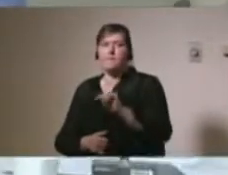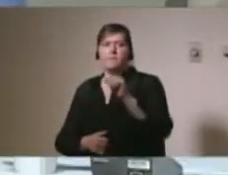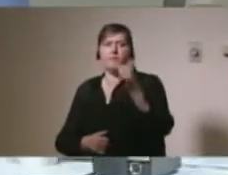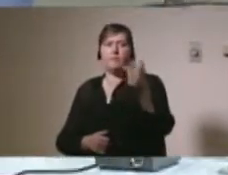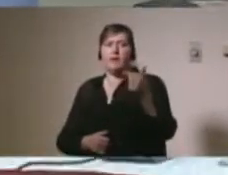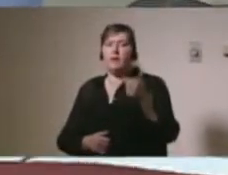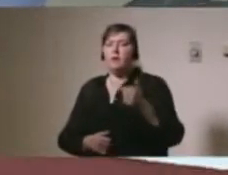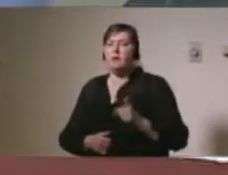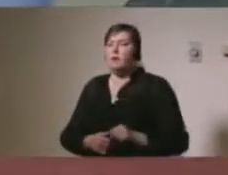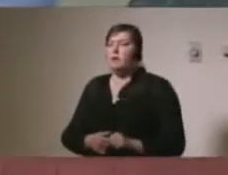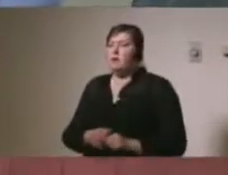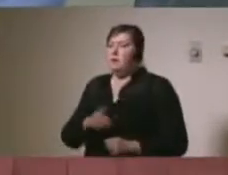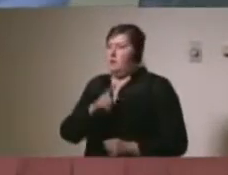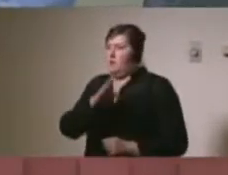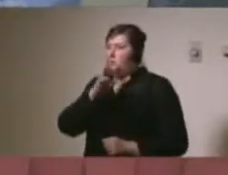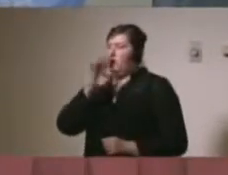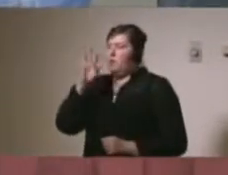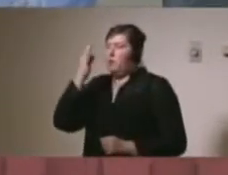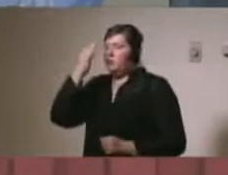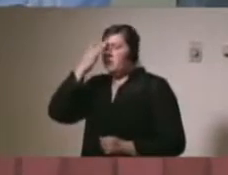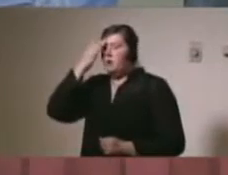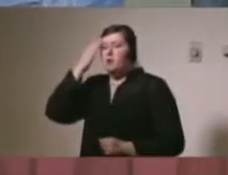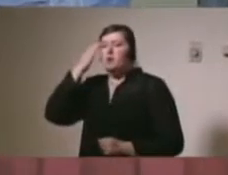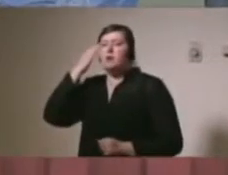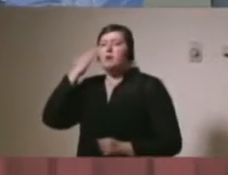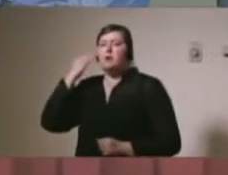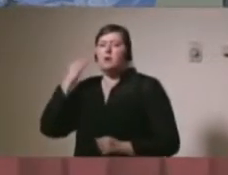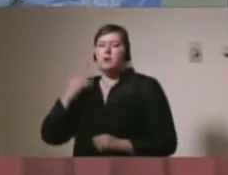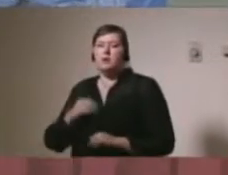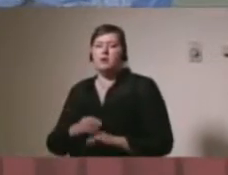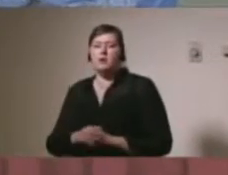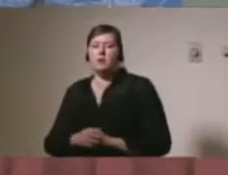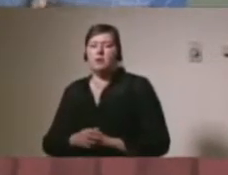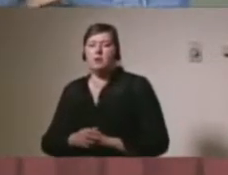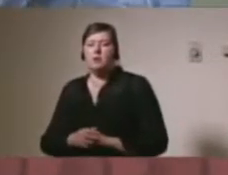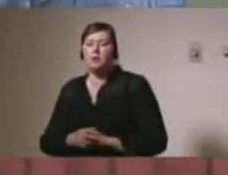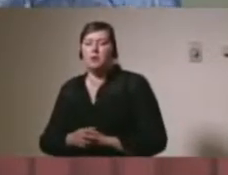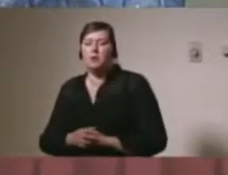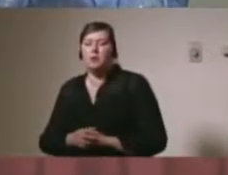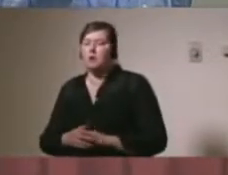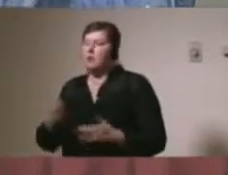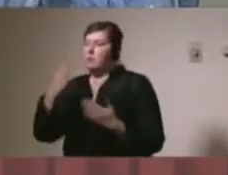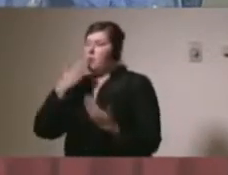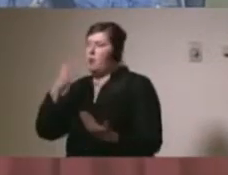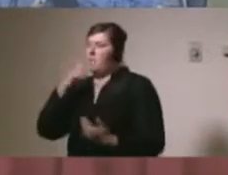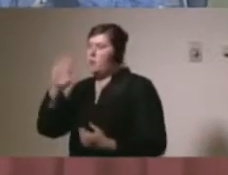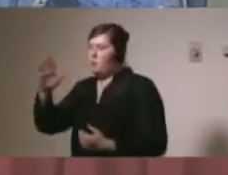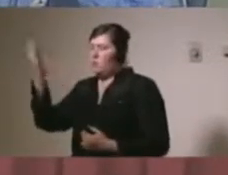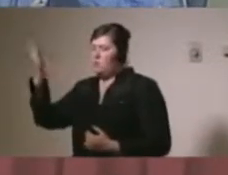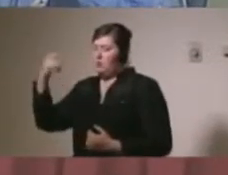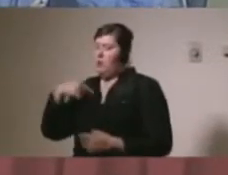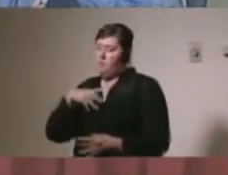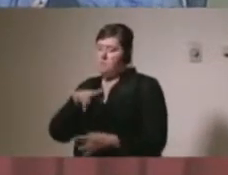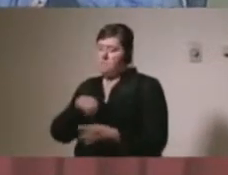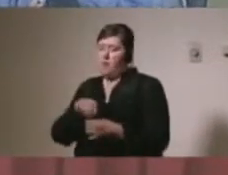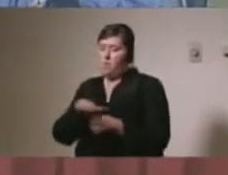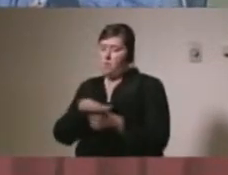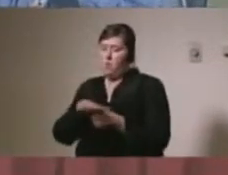Thank you very much for your presentations. I am Kevin Spirits, and I am involved in a local organization